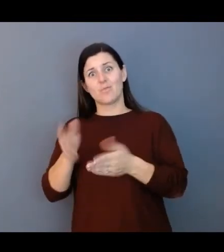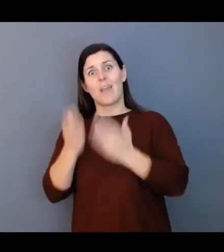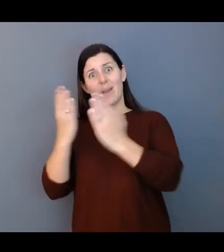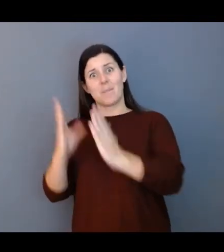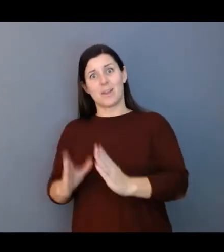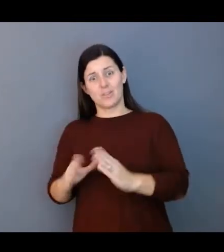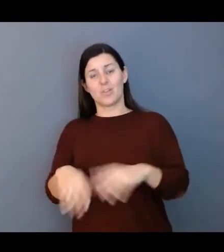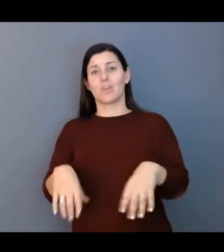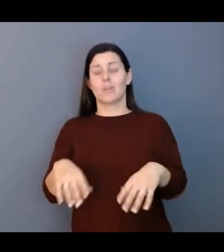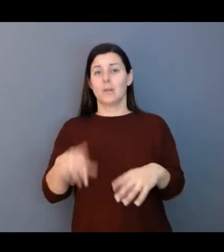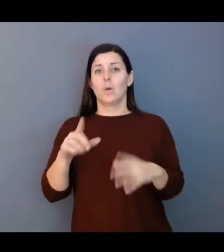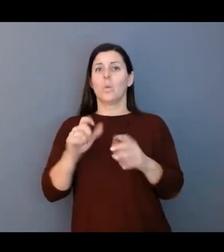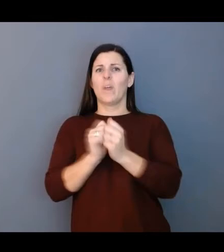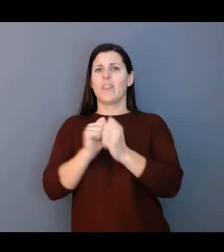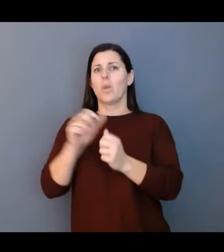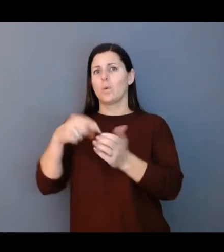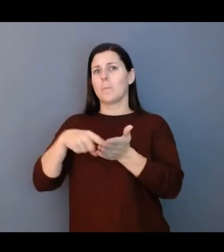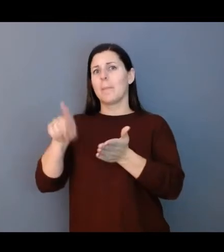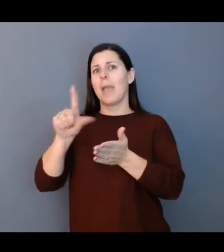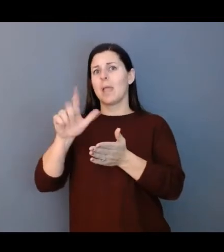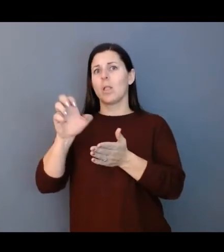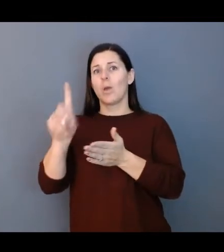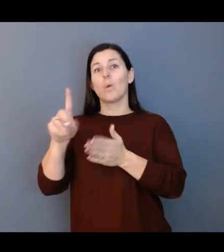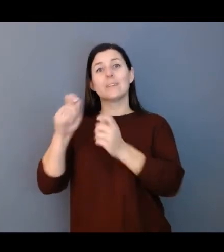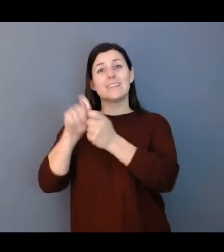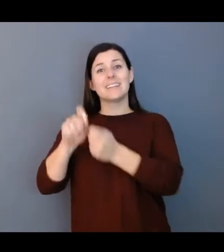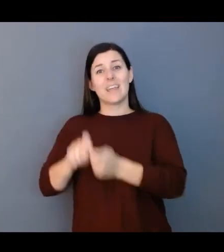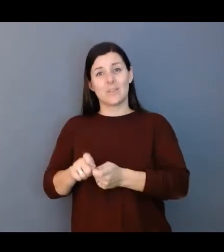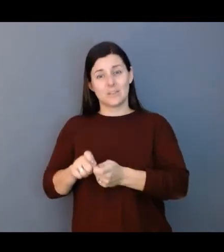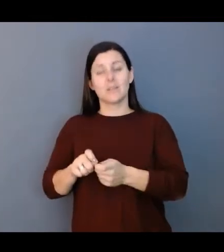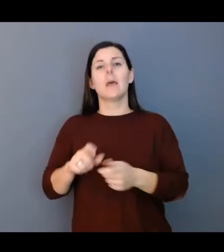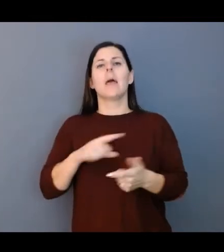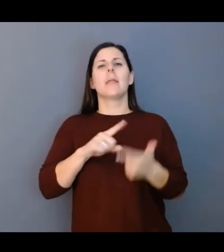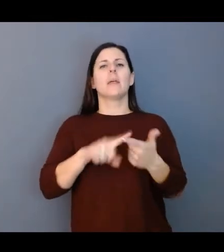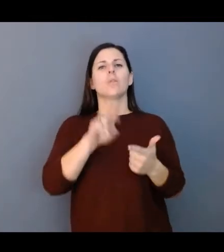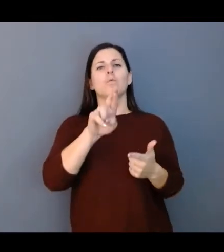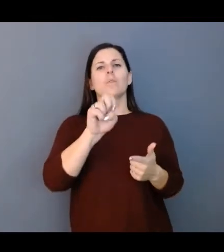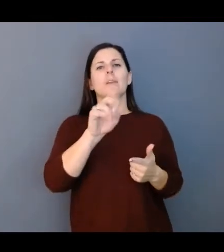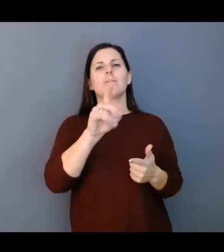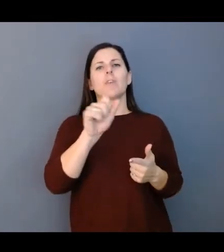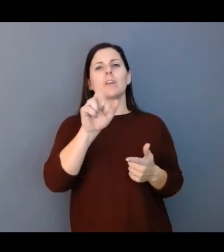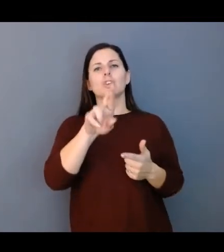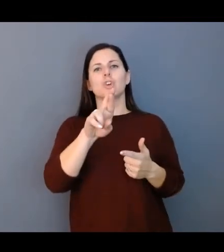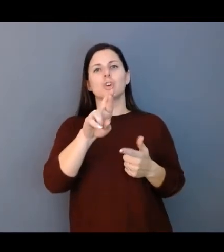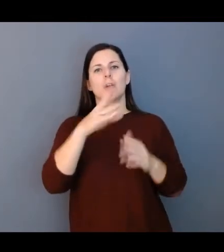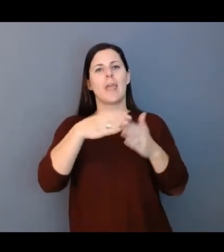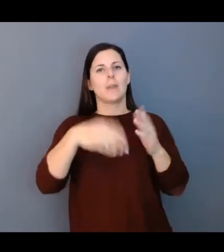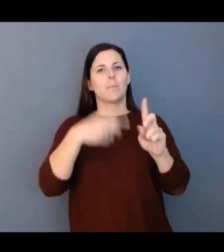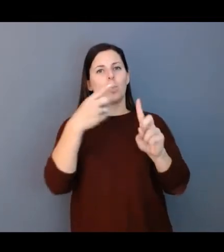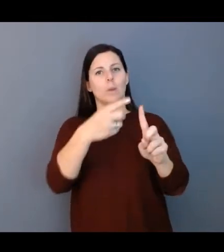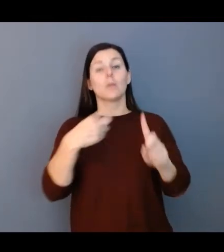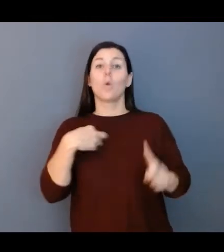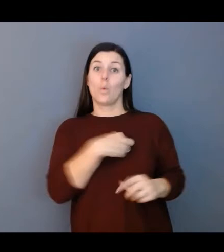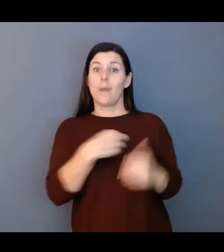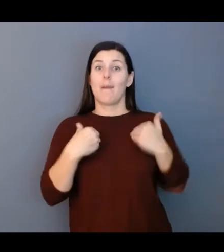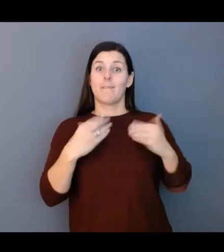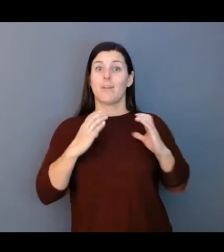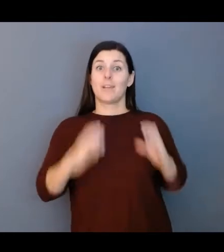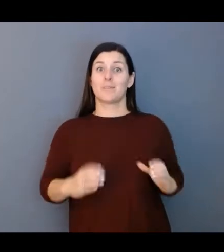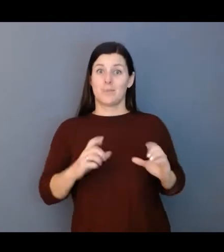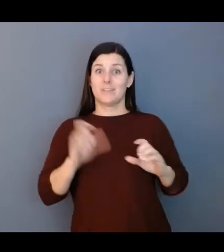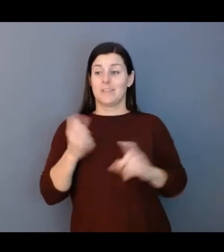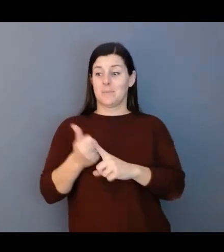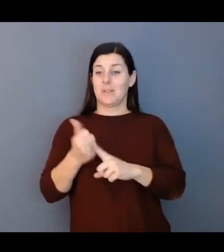your model, container, payload details and refresh your endpoints. We have customers that said we deployed